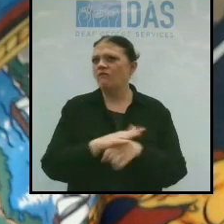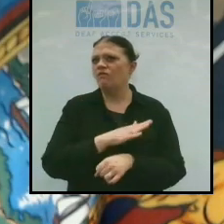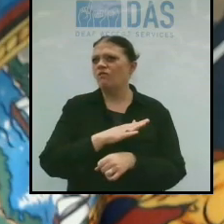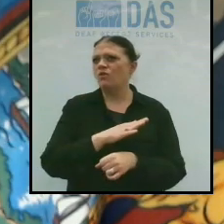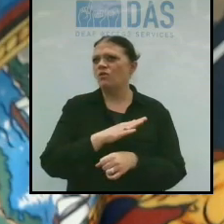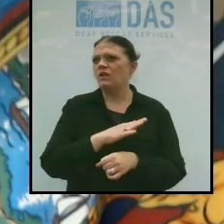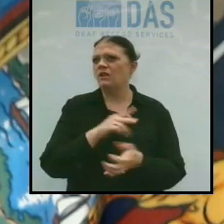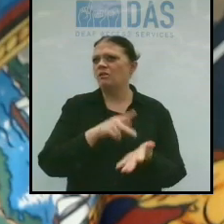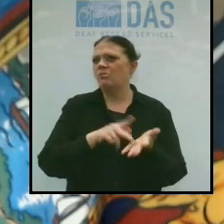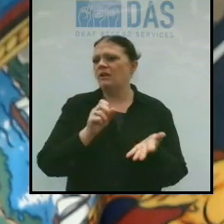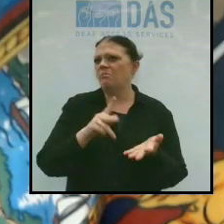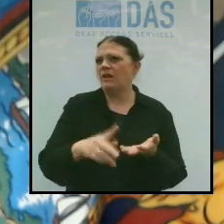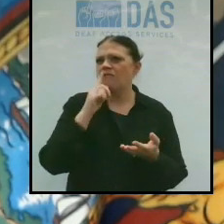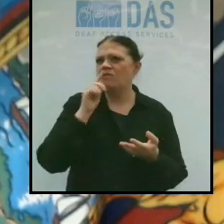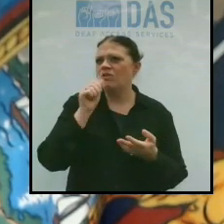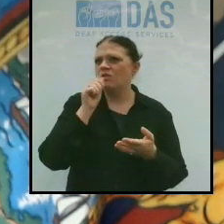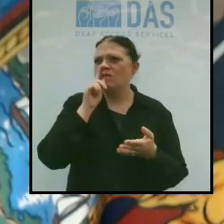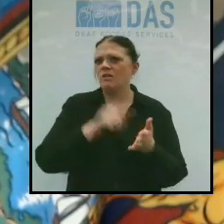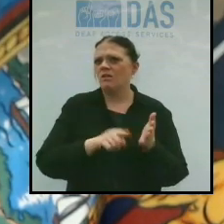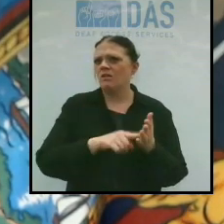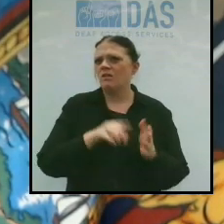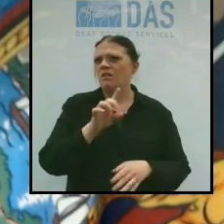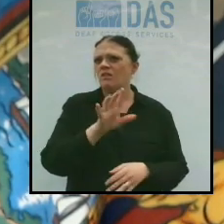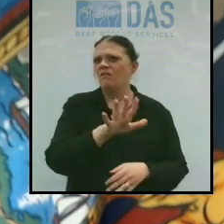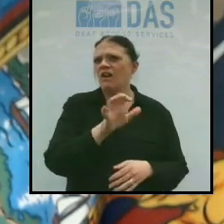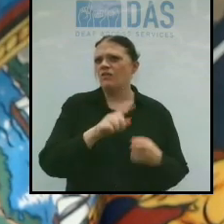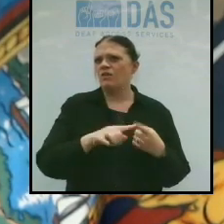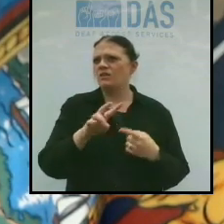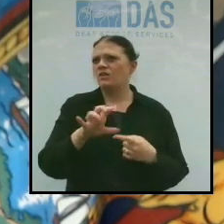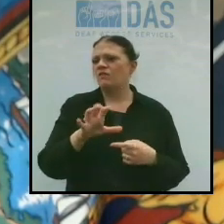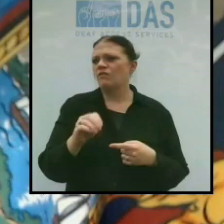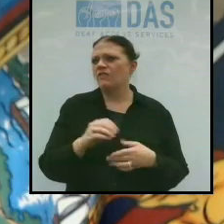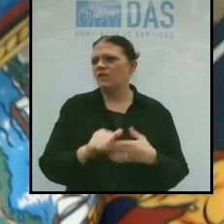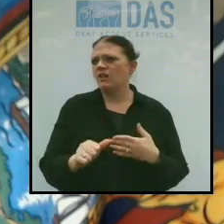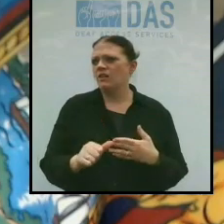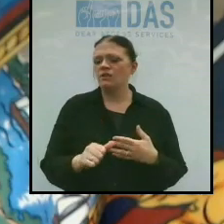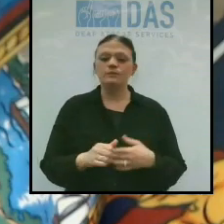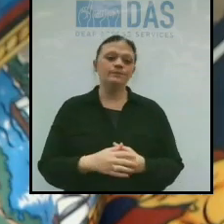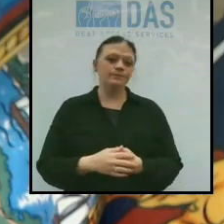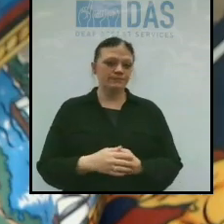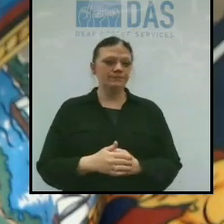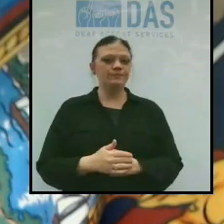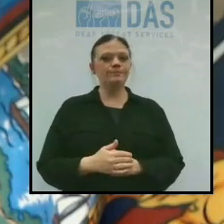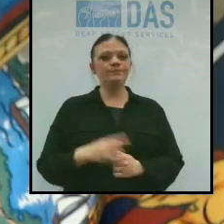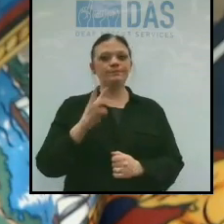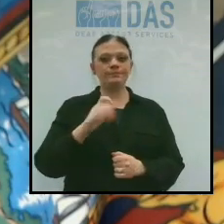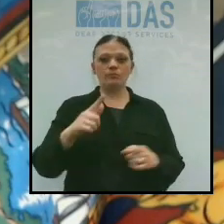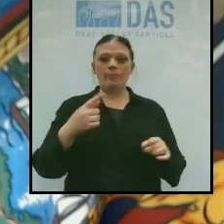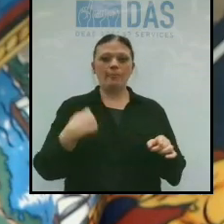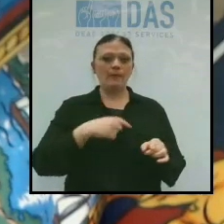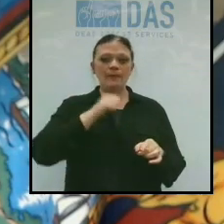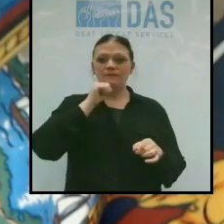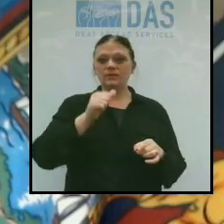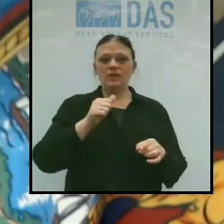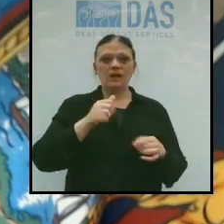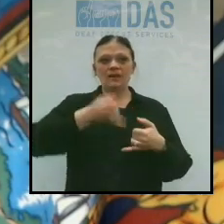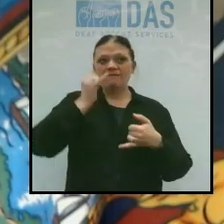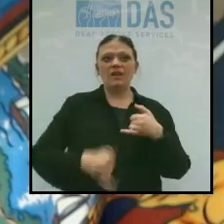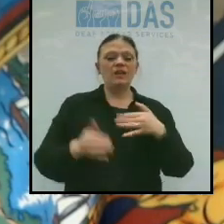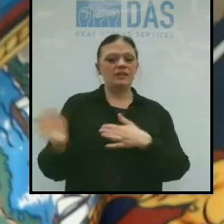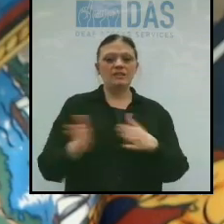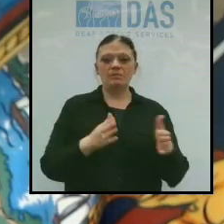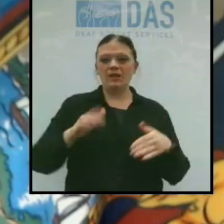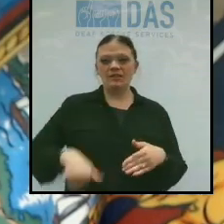it run anywhere from $500, $600, $700? Well, we have not finalized that plan